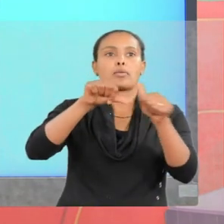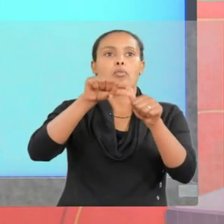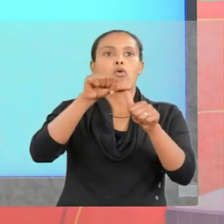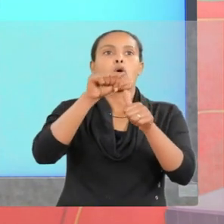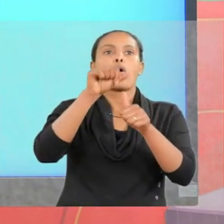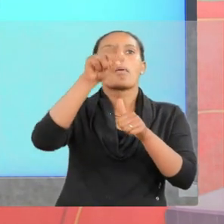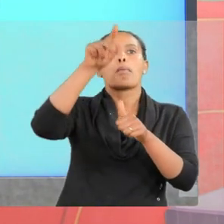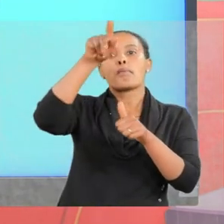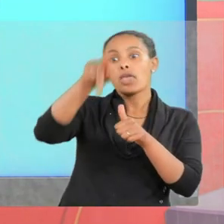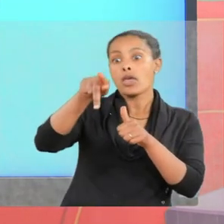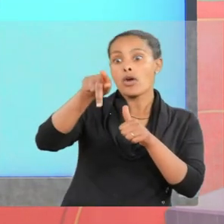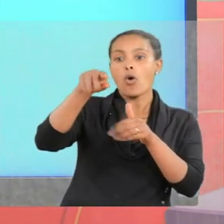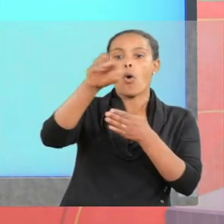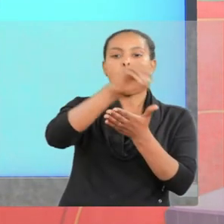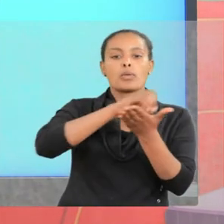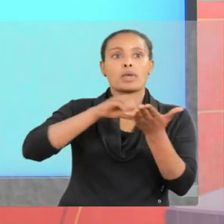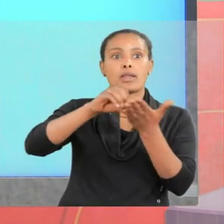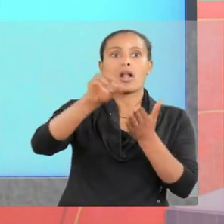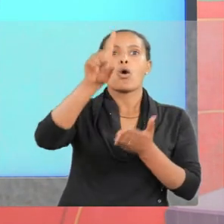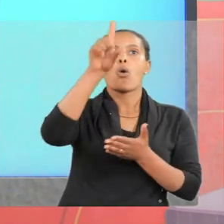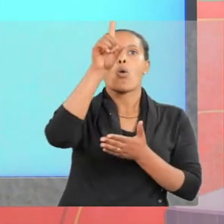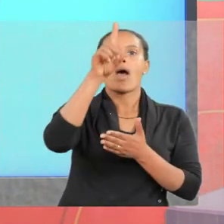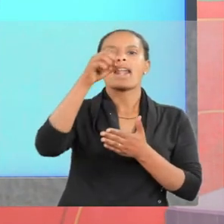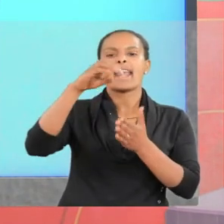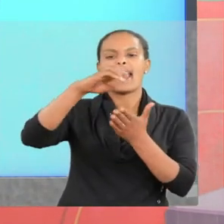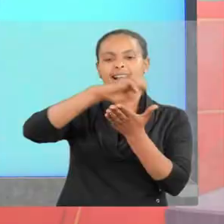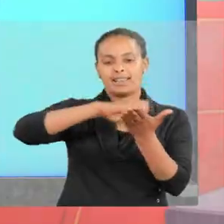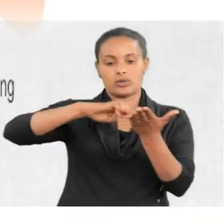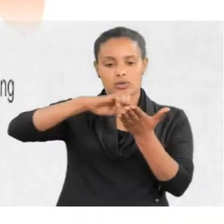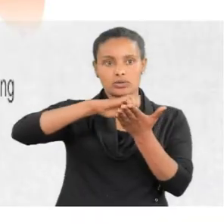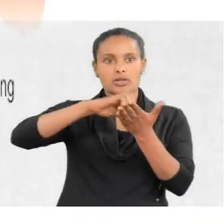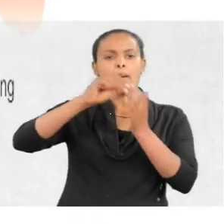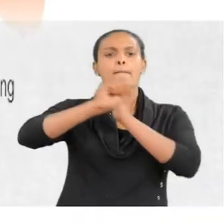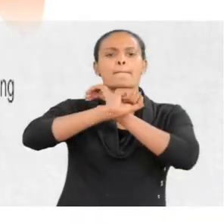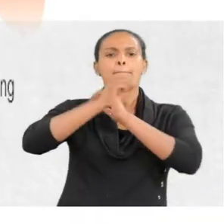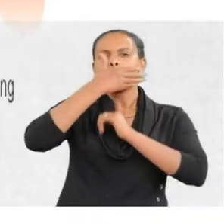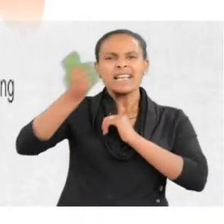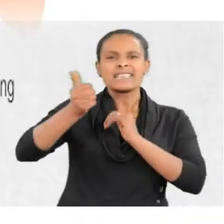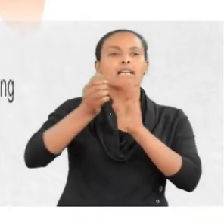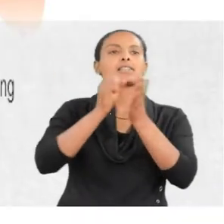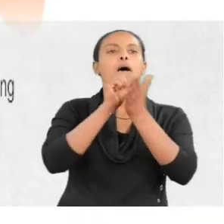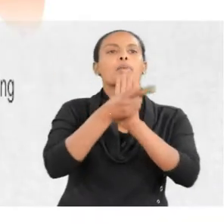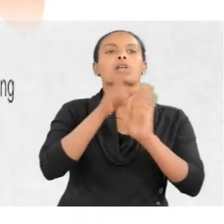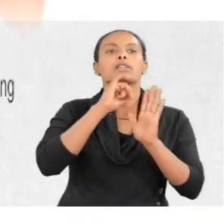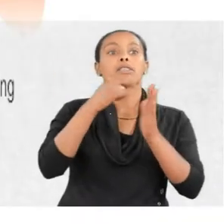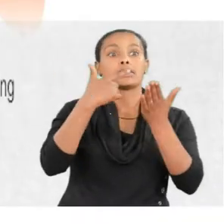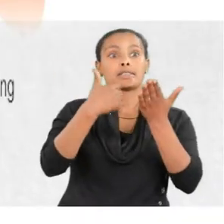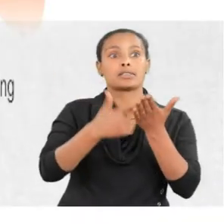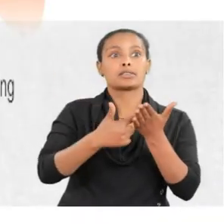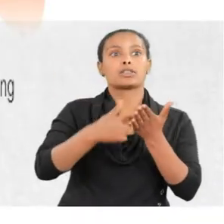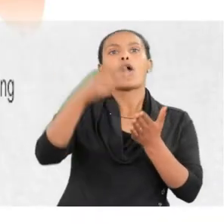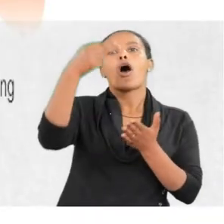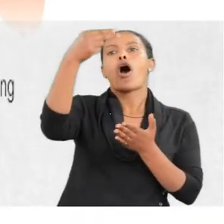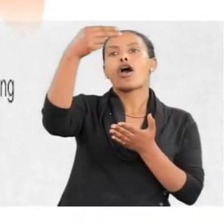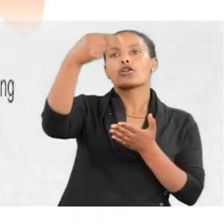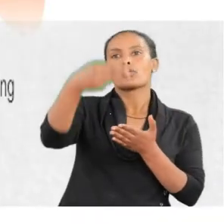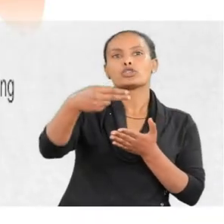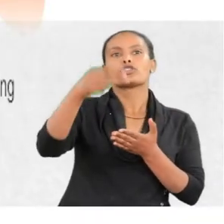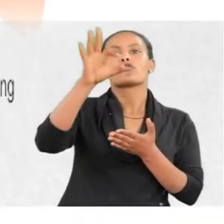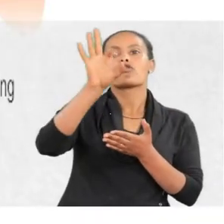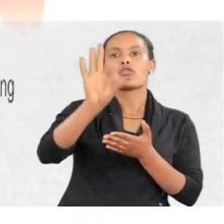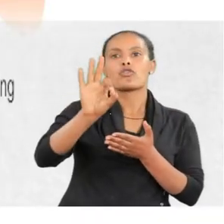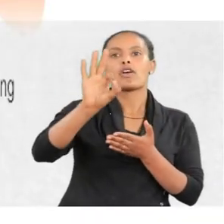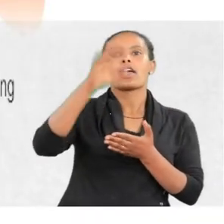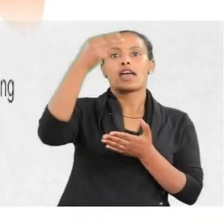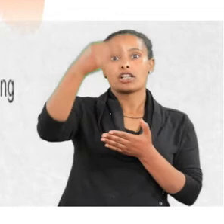the p orbital having one electron. The best example of this is hydrogen fluoride,